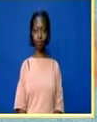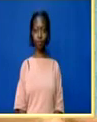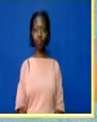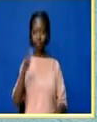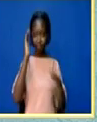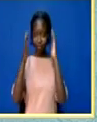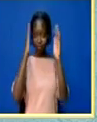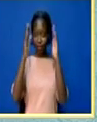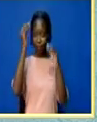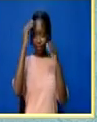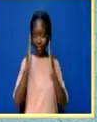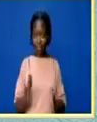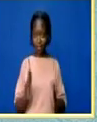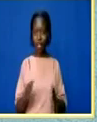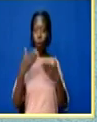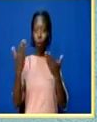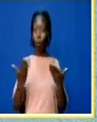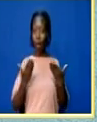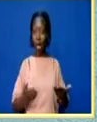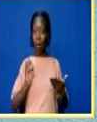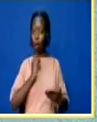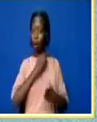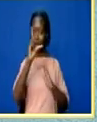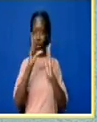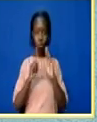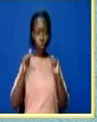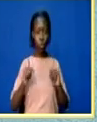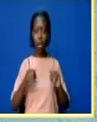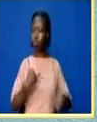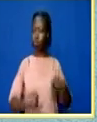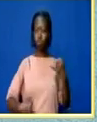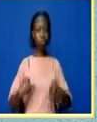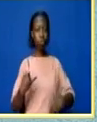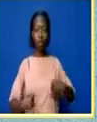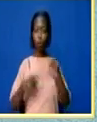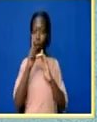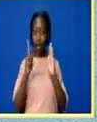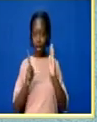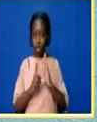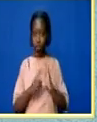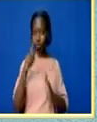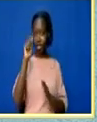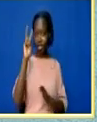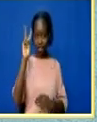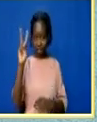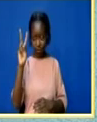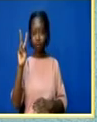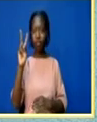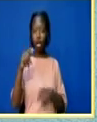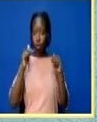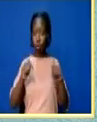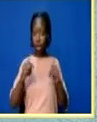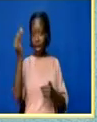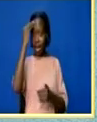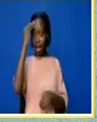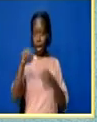Hola, hello learners, and welcome to yet another exciting episode of Remote Learning. Today we are doing